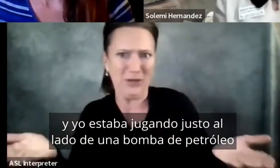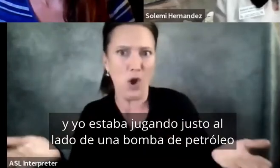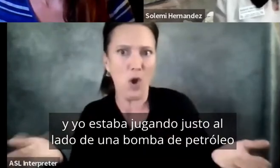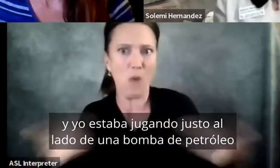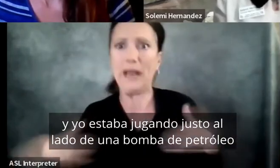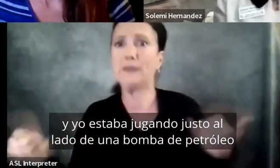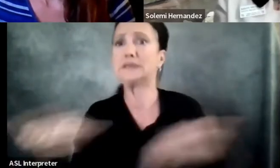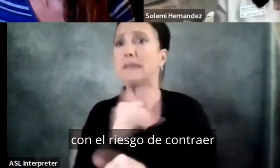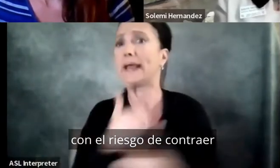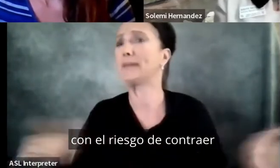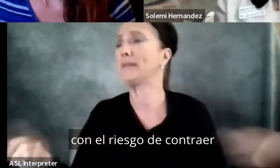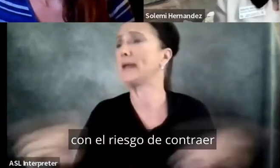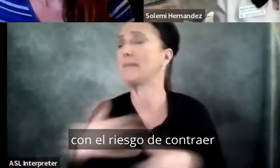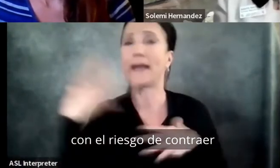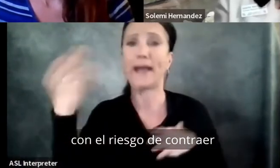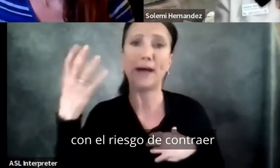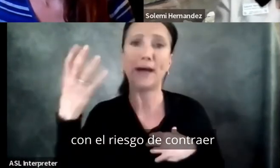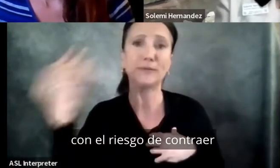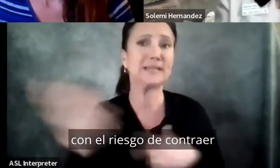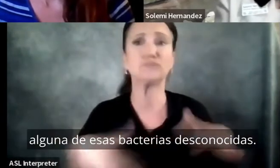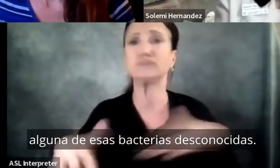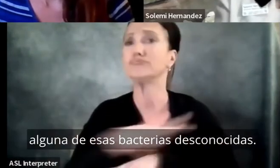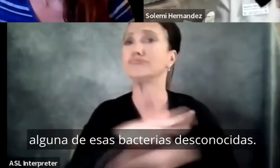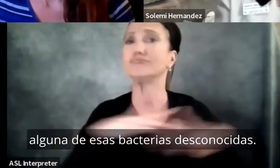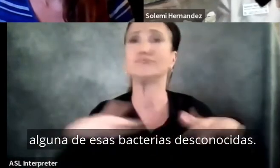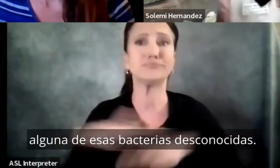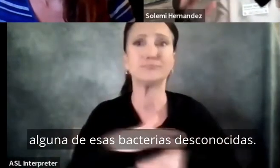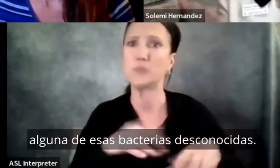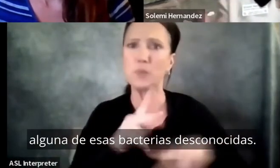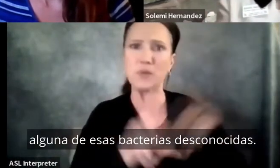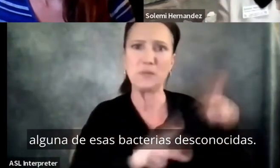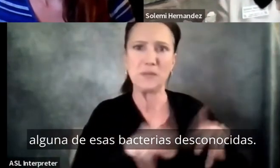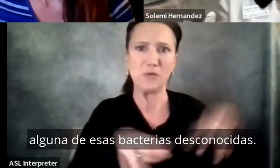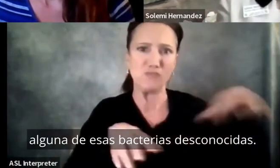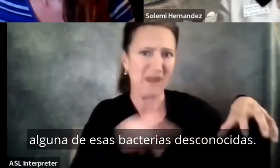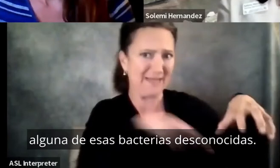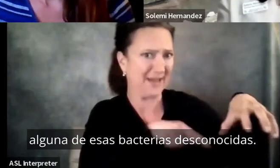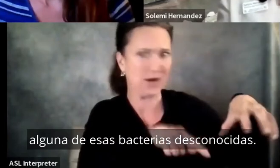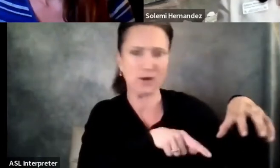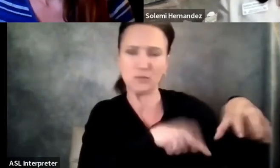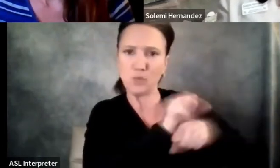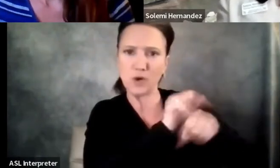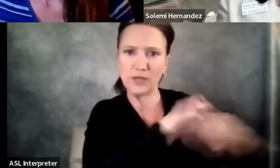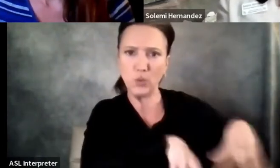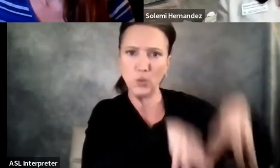an oil pump with the risk to contract any of those unknown bacteria.